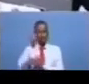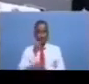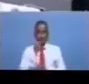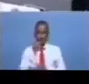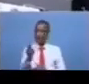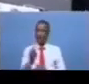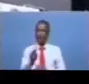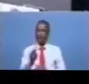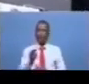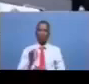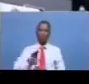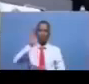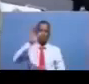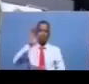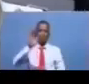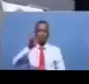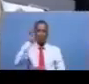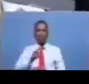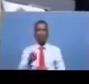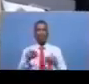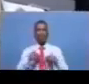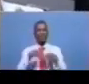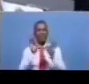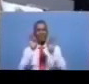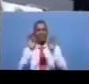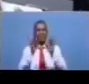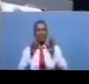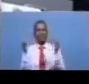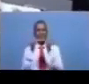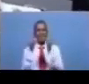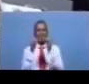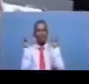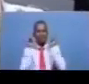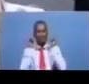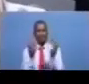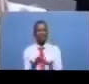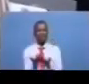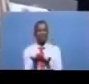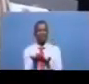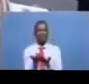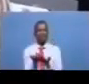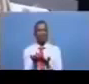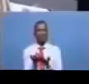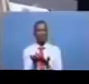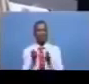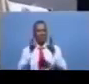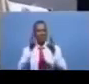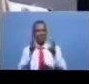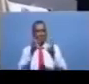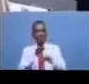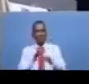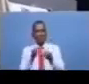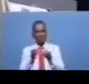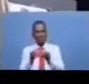to stress, the issue of fair hearing. Now, all these applications we are bringing before the courts, at the